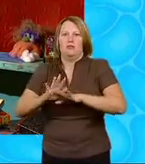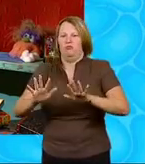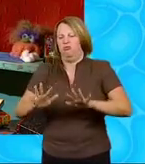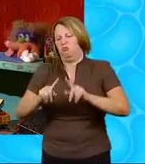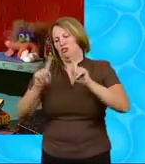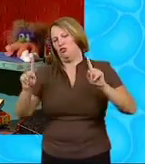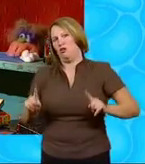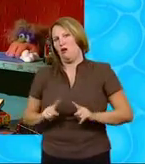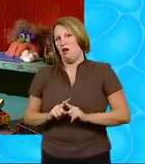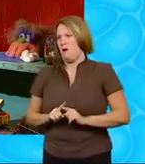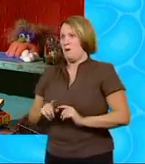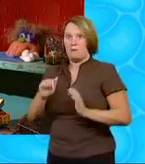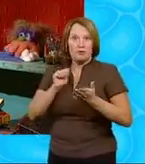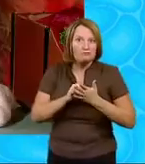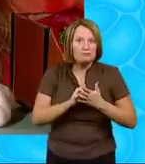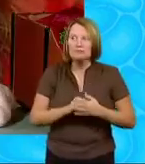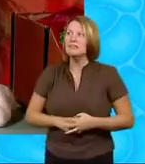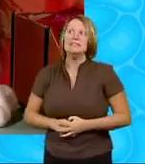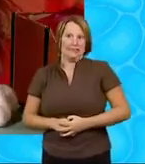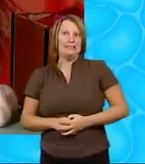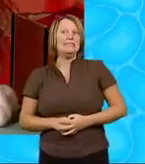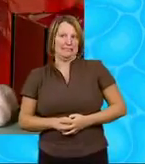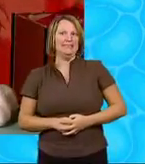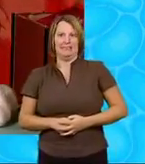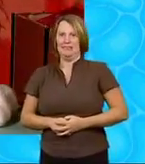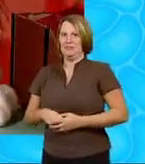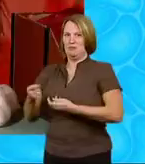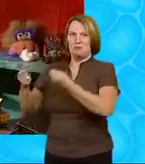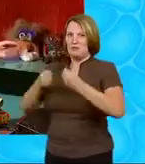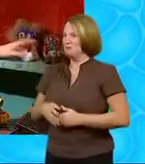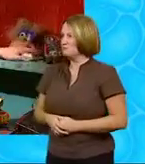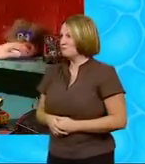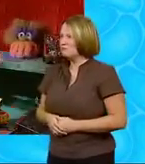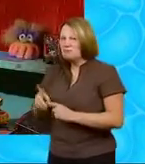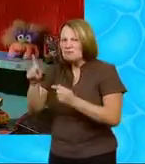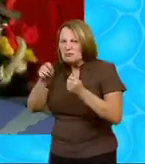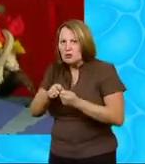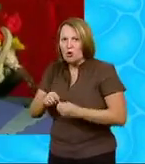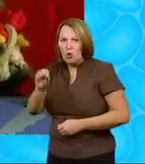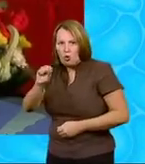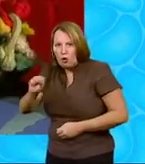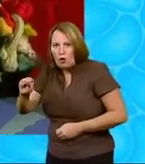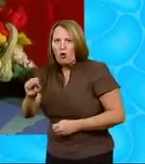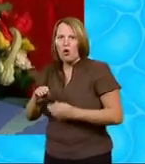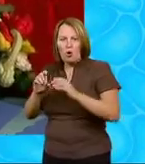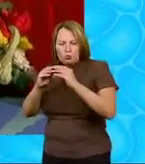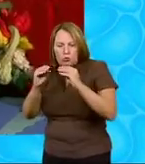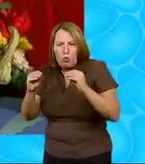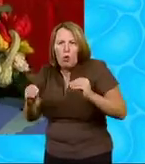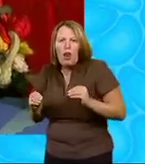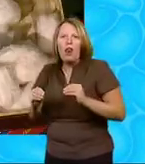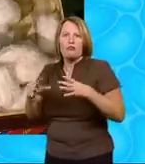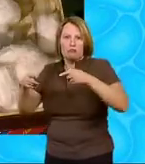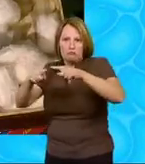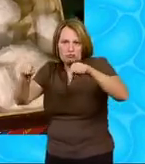right? Yes! Okay, what have you brought? Lots of cotton wool. Excellent, I'll put that in the tray. Oh, I've got some coloured chalk. Okay, put